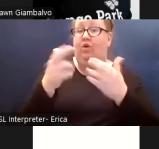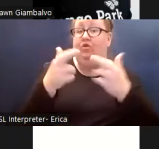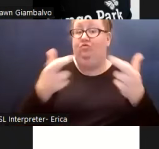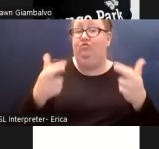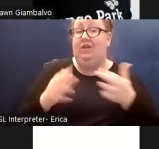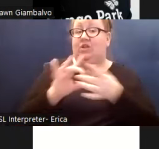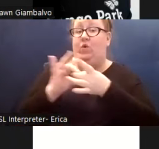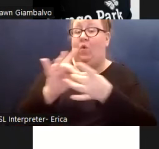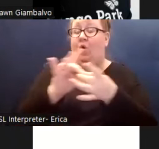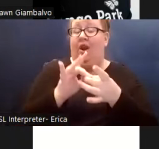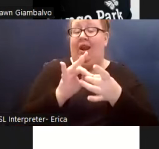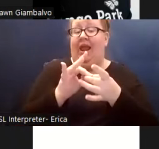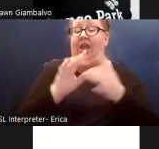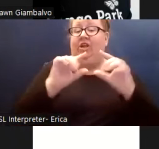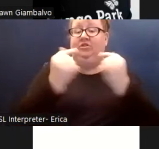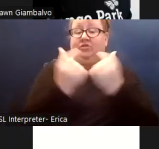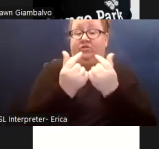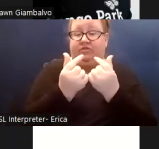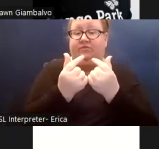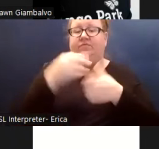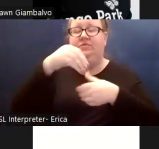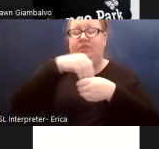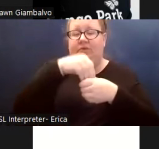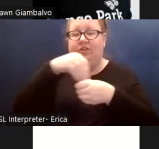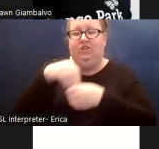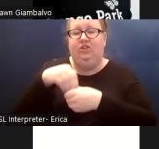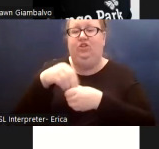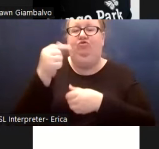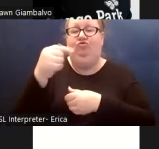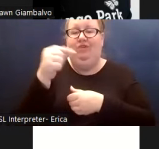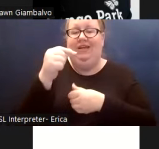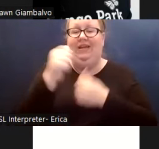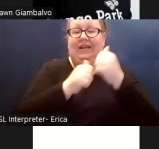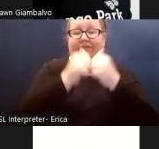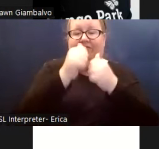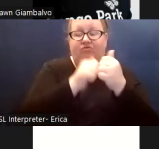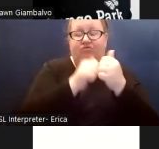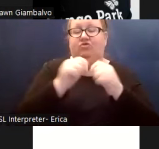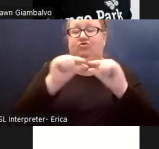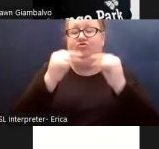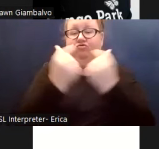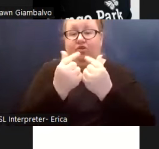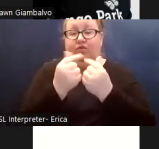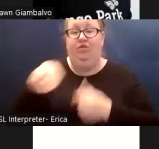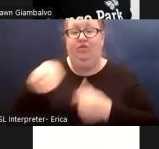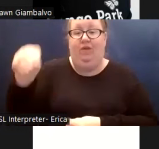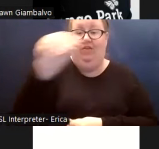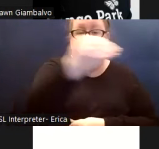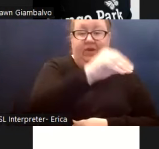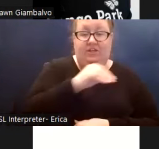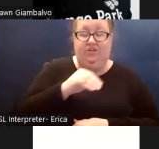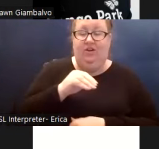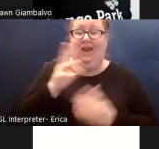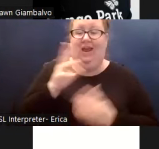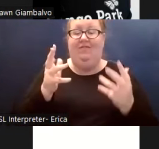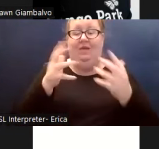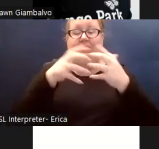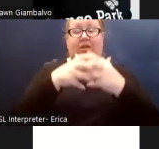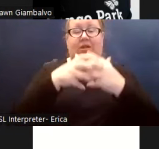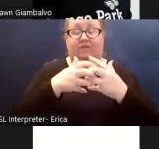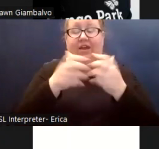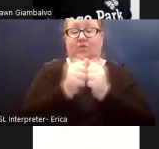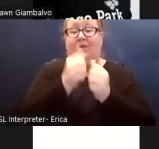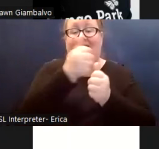entity that would insert green infrastructure projects throughout the region, would interface with each city,